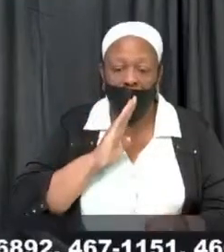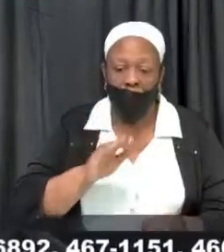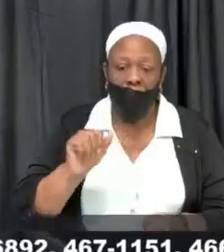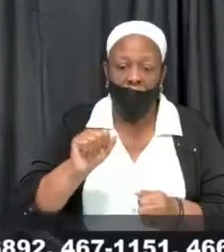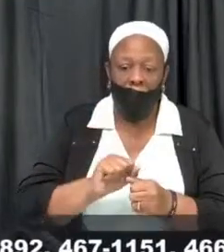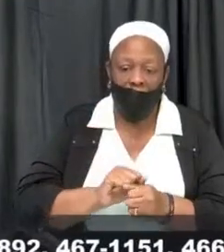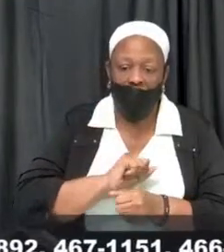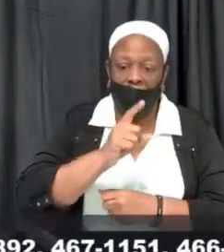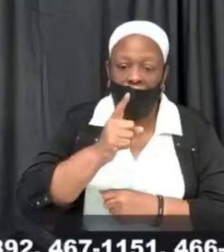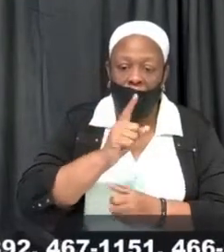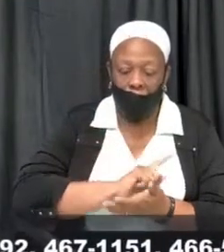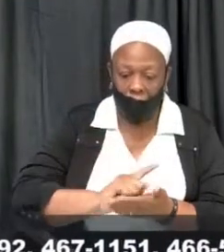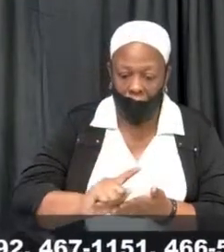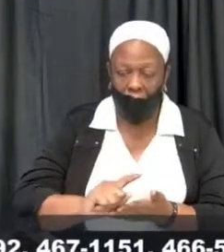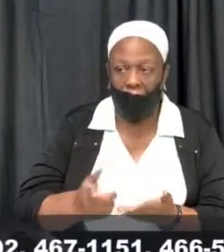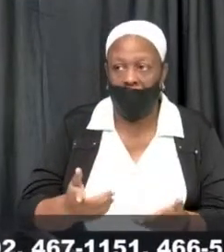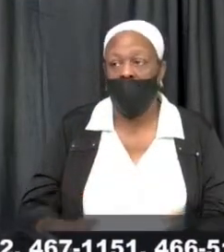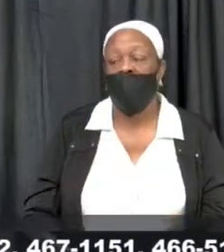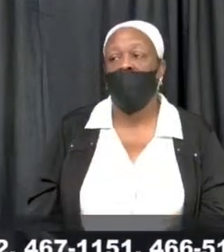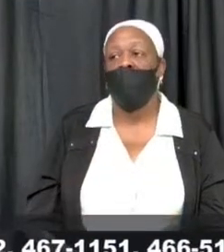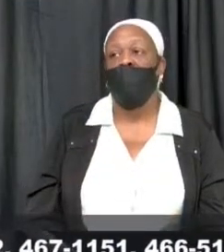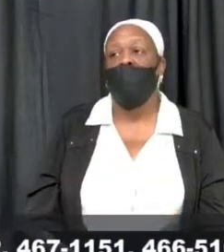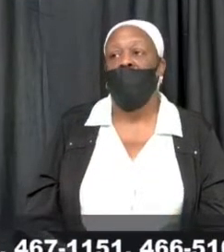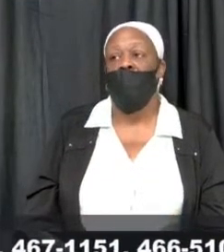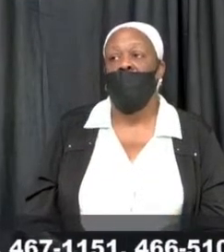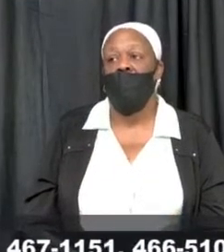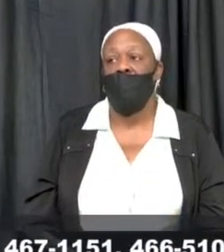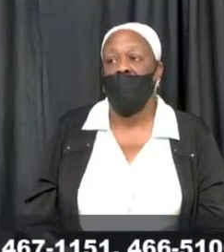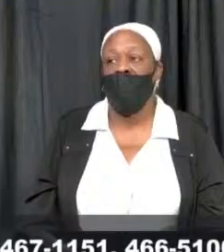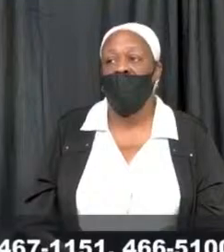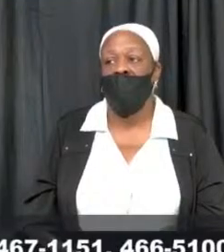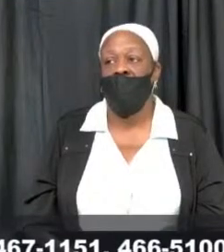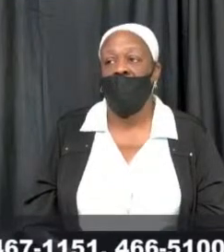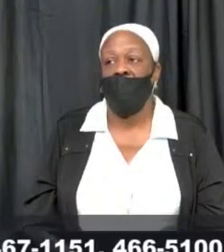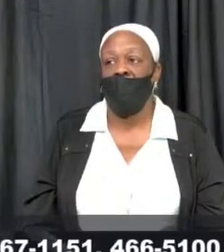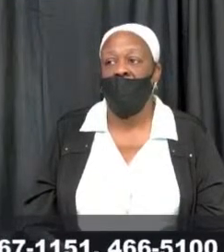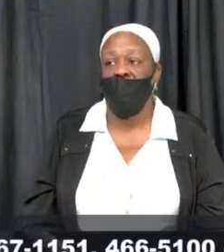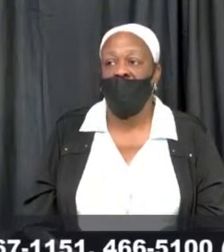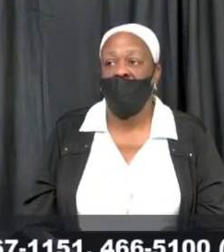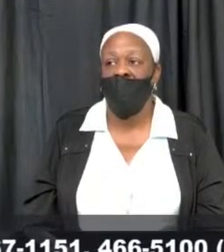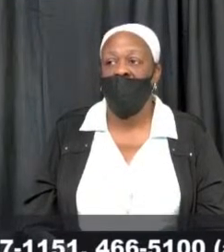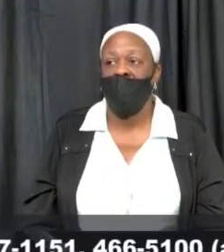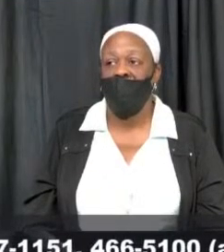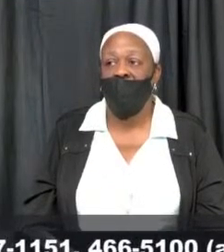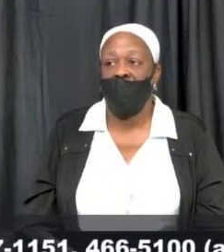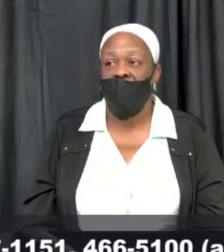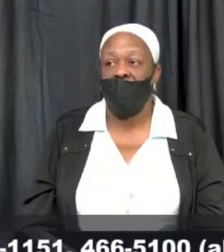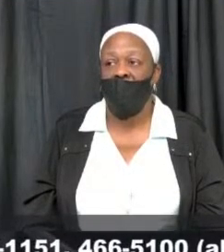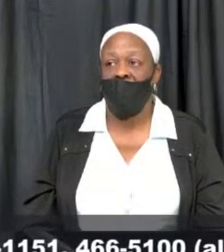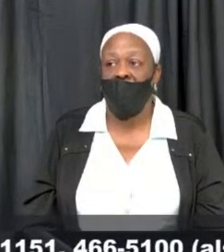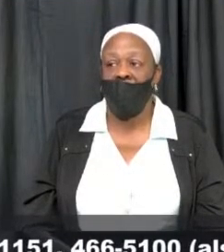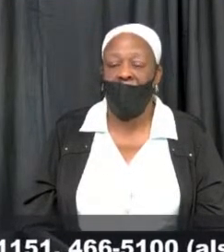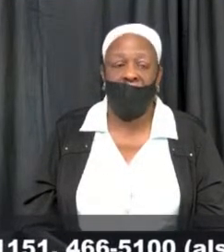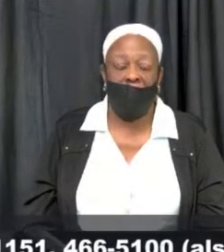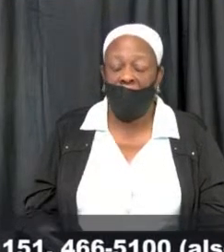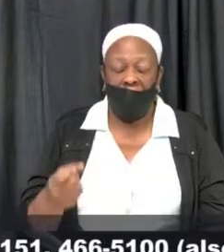Thank you for the question, Mr. Williams. I don't think St. Nevis could afford a weekly